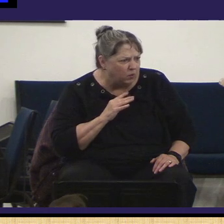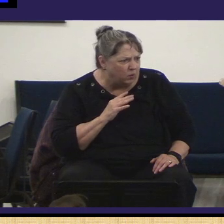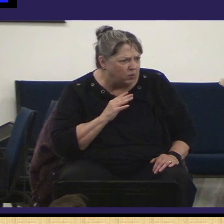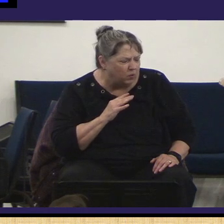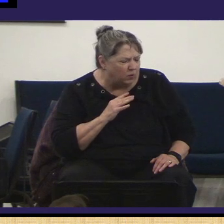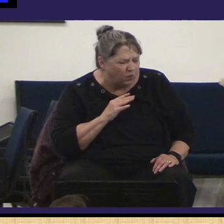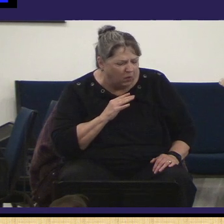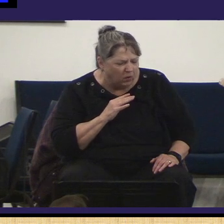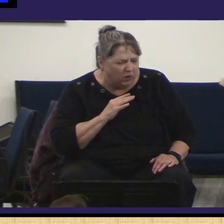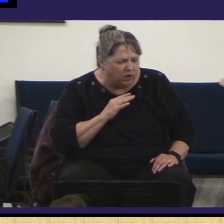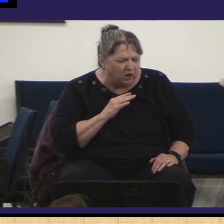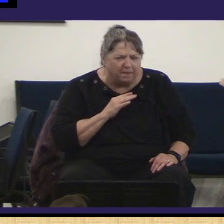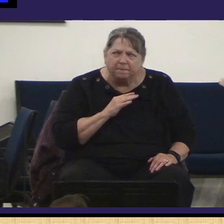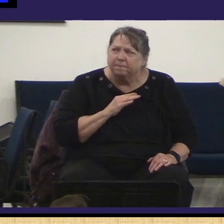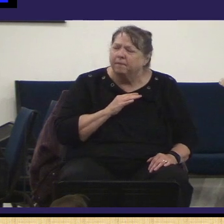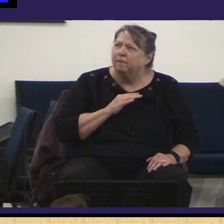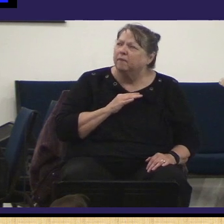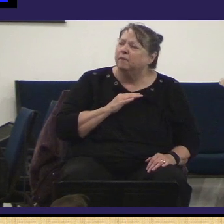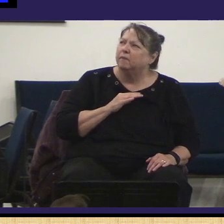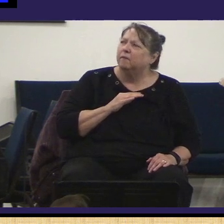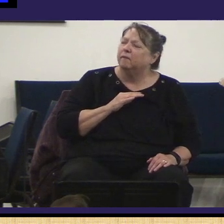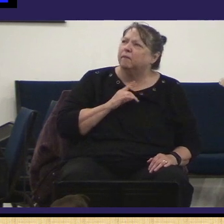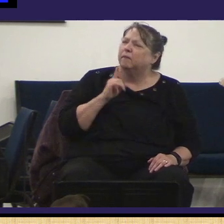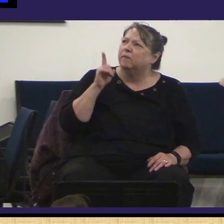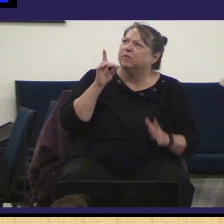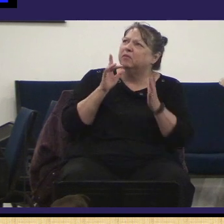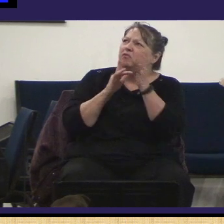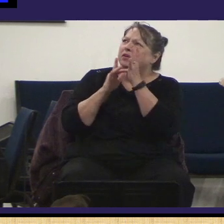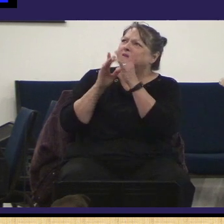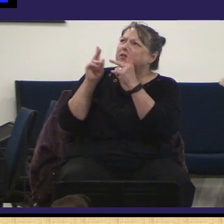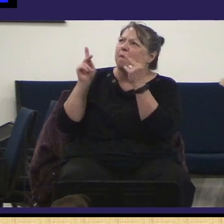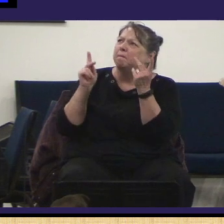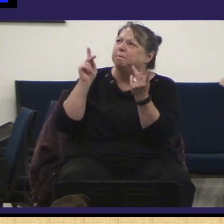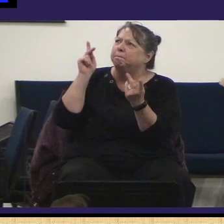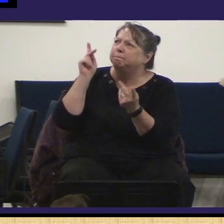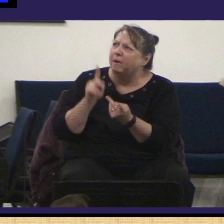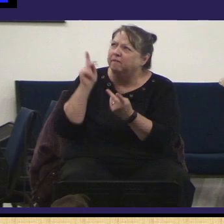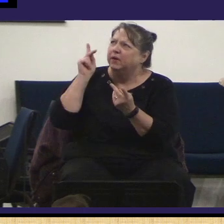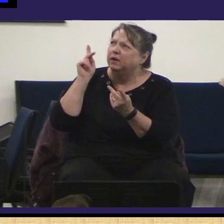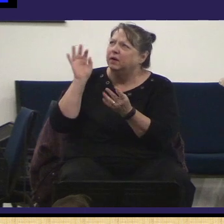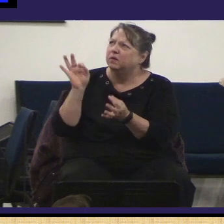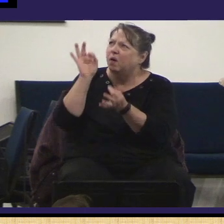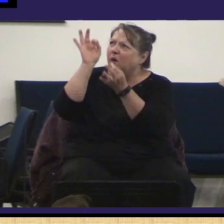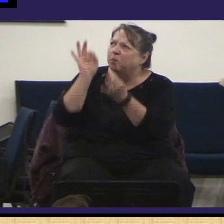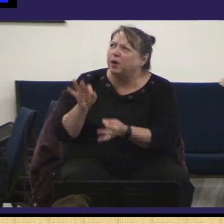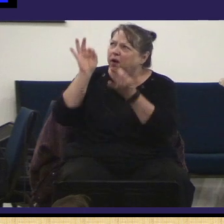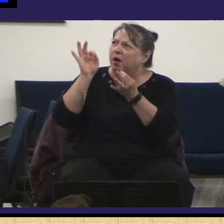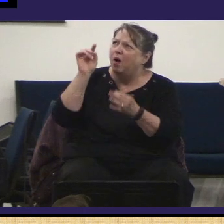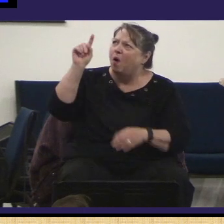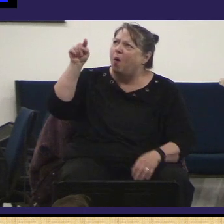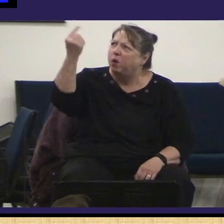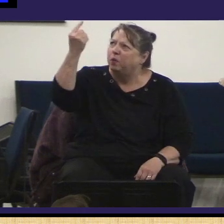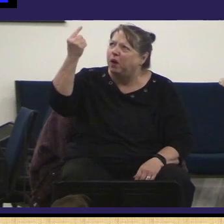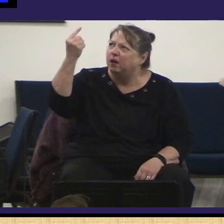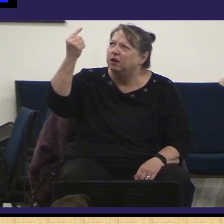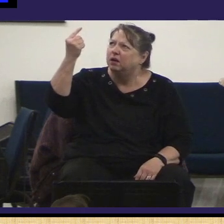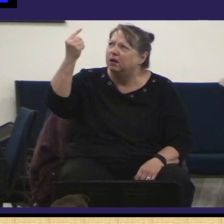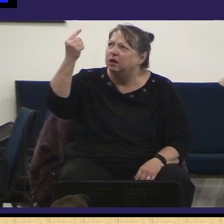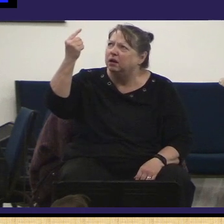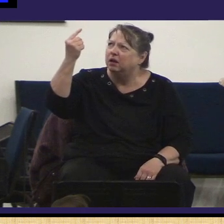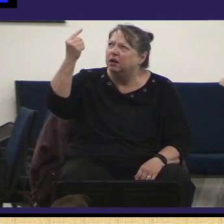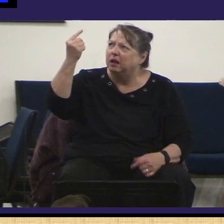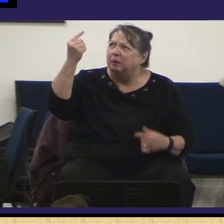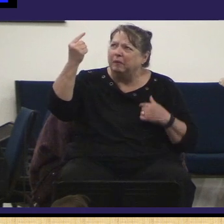this position given of the righteousness of Jesus, we can rejoice in that, but let's not forget that we still have the tendency to